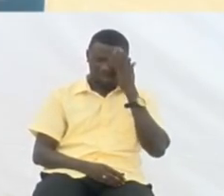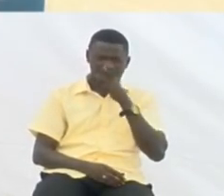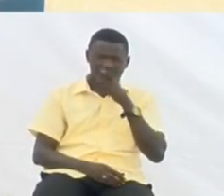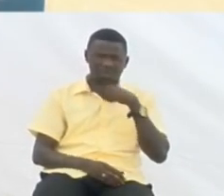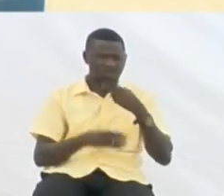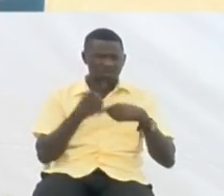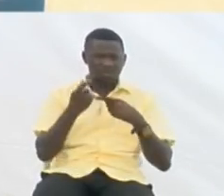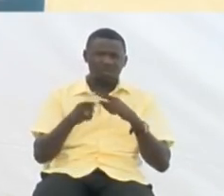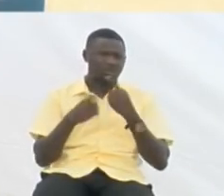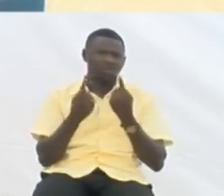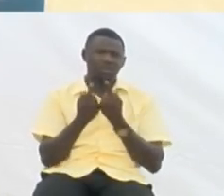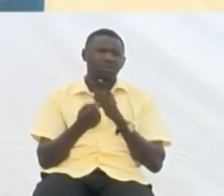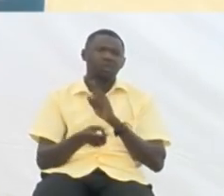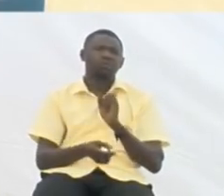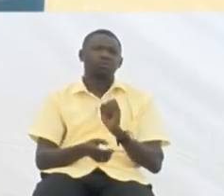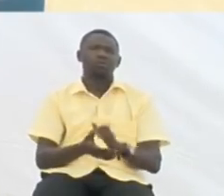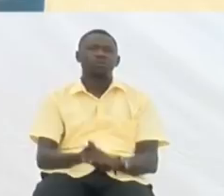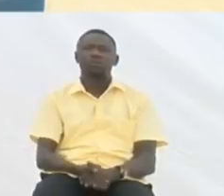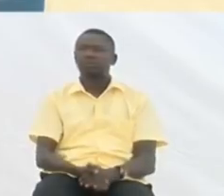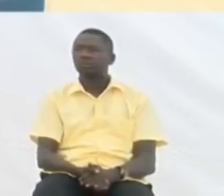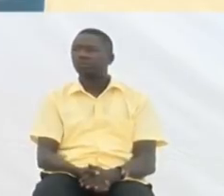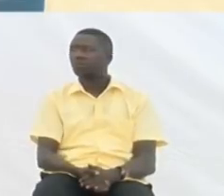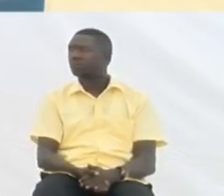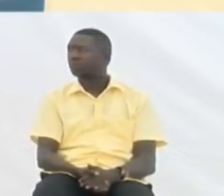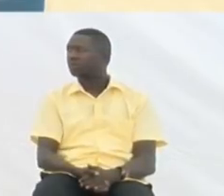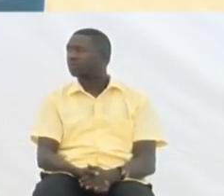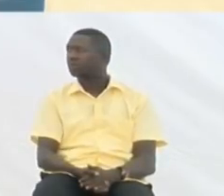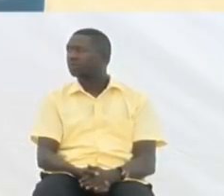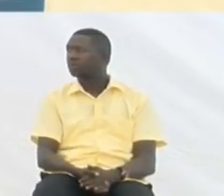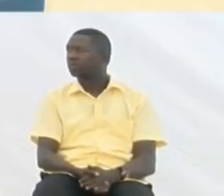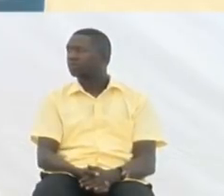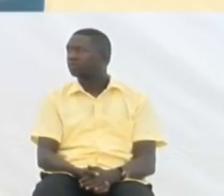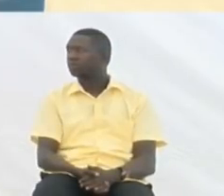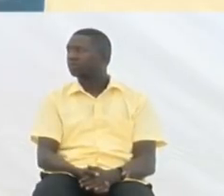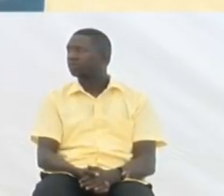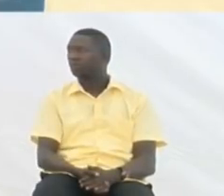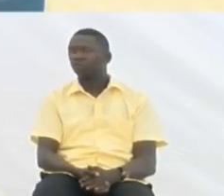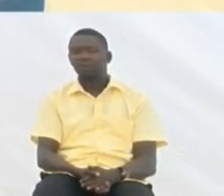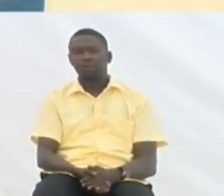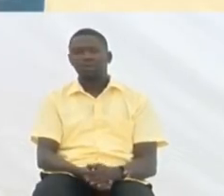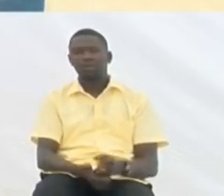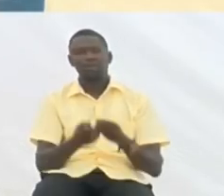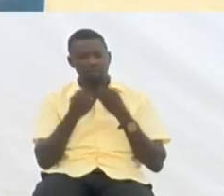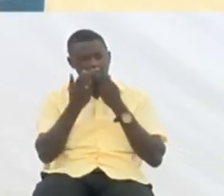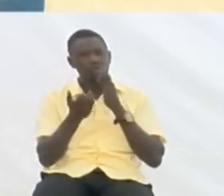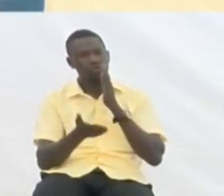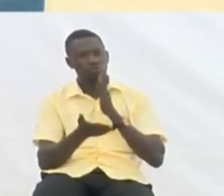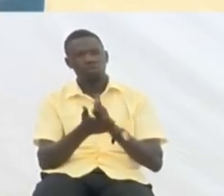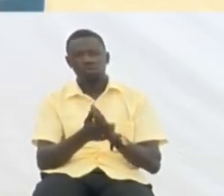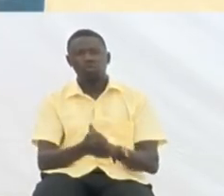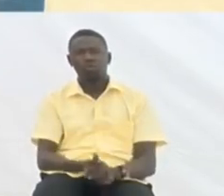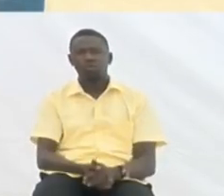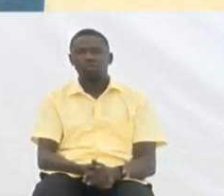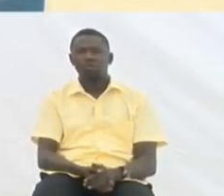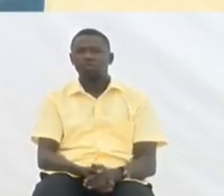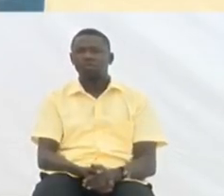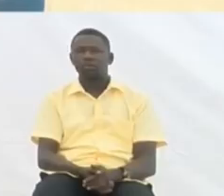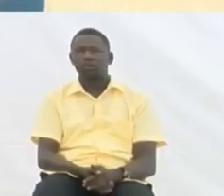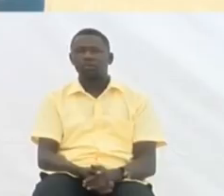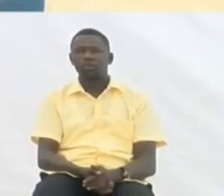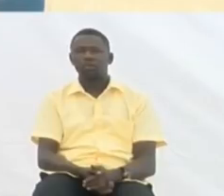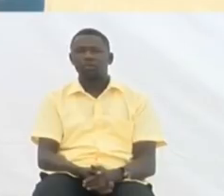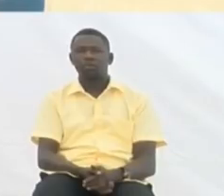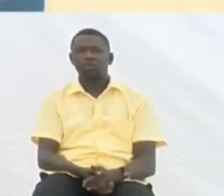about anything else. Hey, alinga to nyafondi nyoye wai. Let's speak truth to one another. For kuran